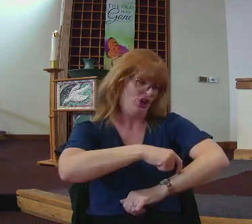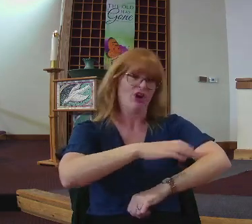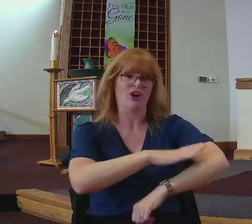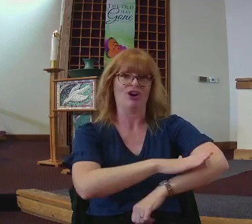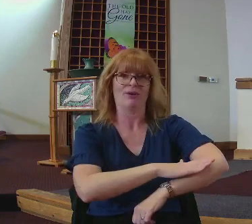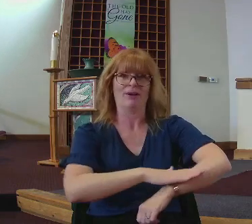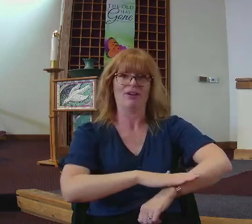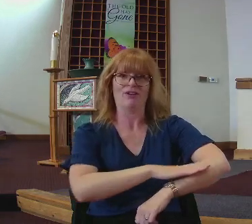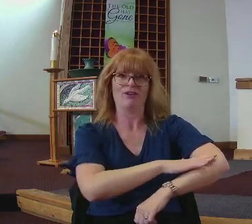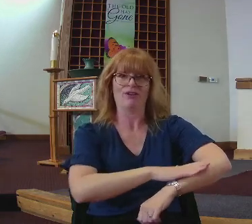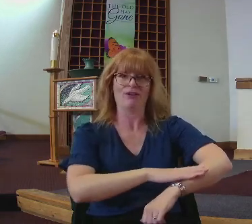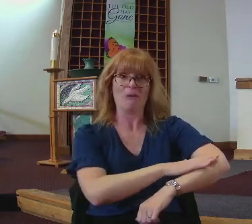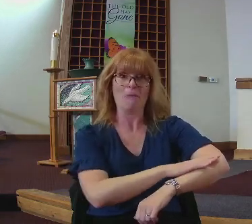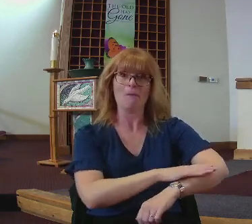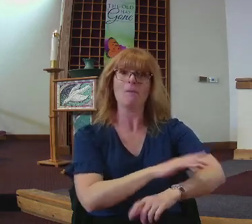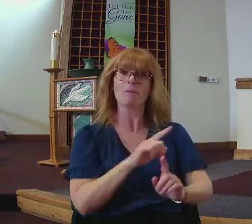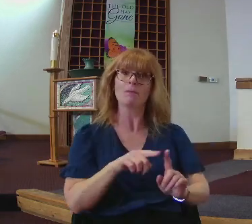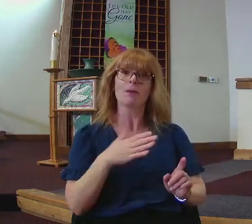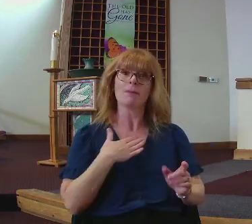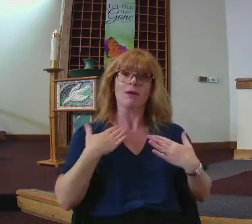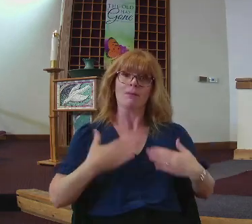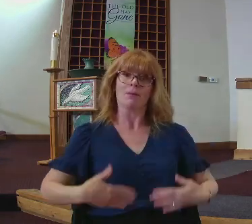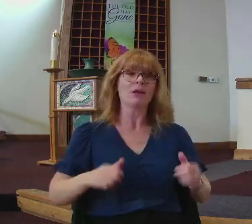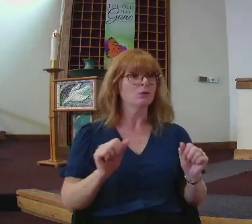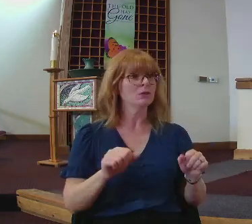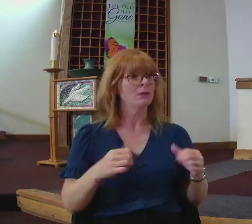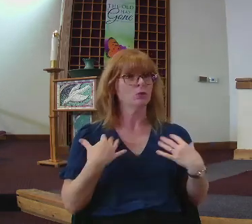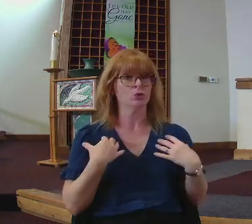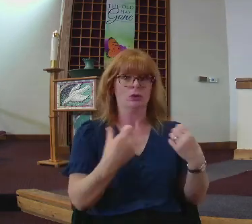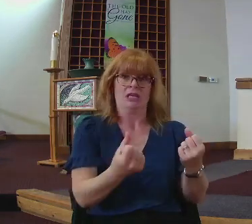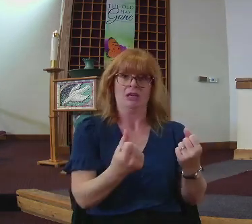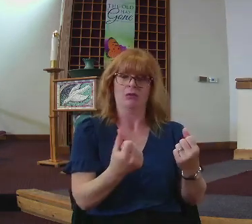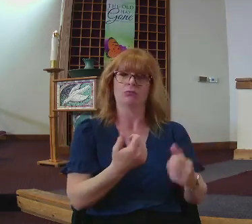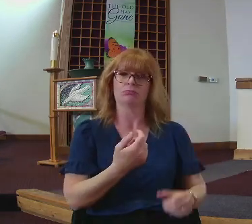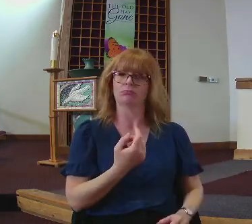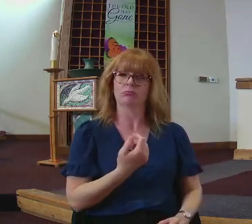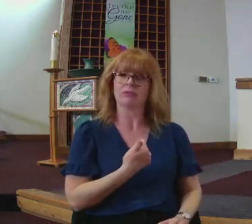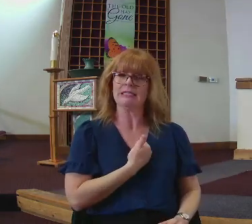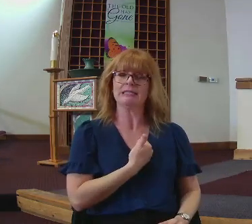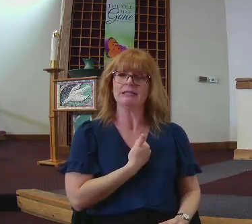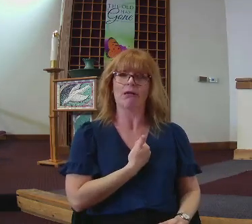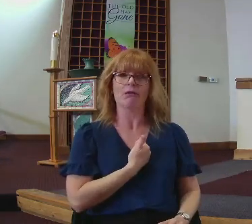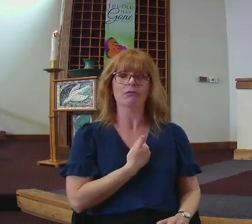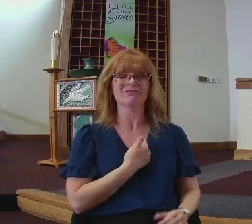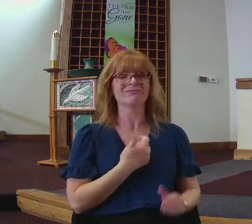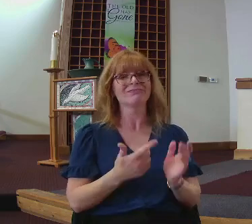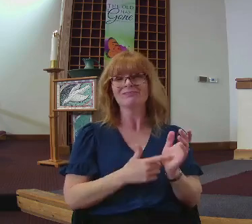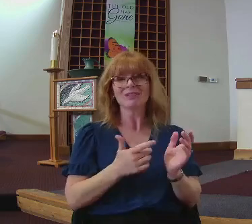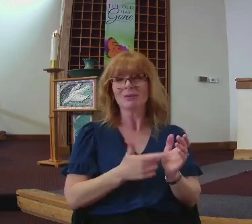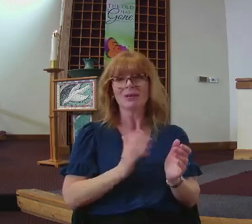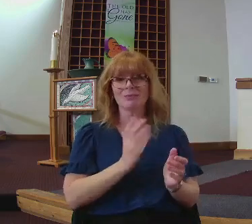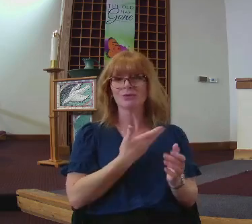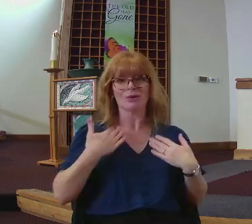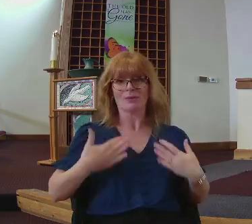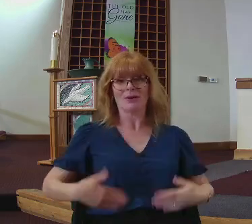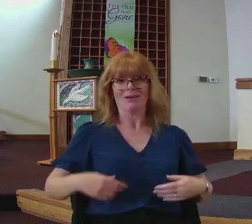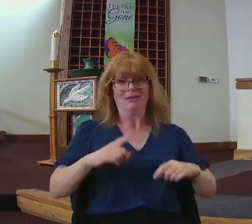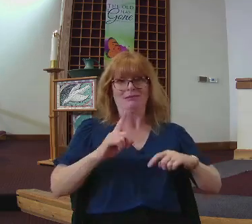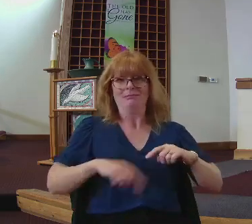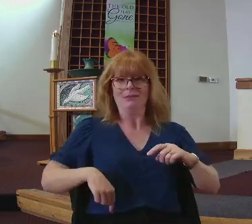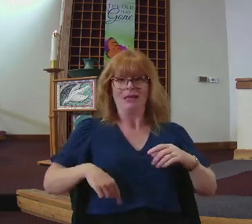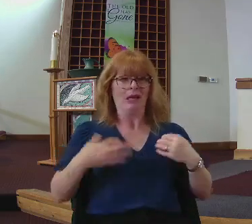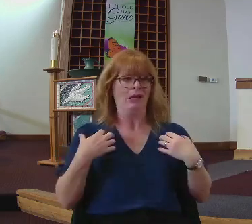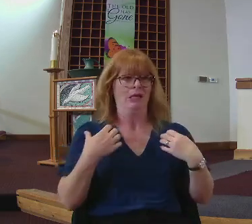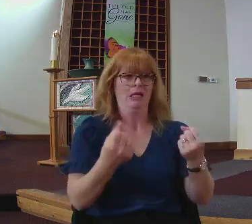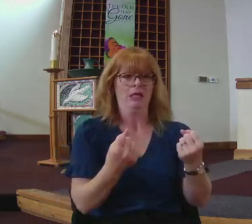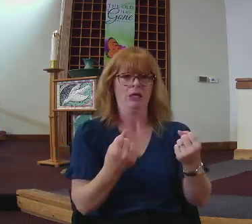to heal itself. Sometimes, however, our bodies are not able to heal themselves. They